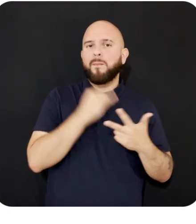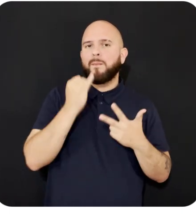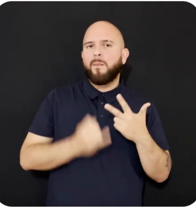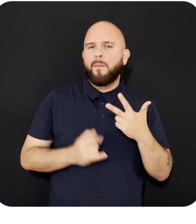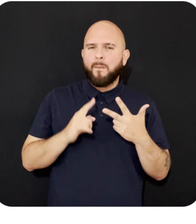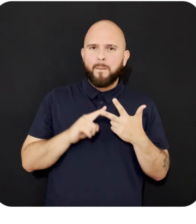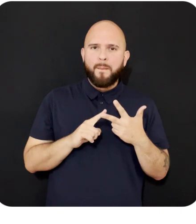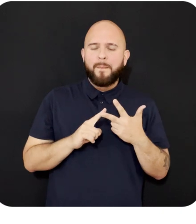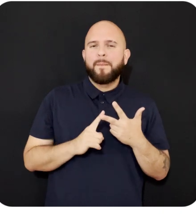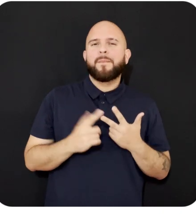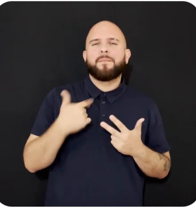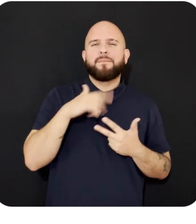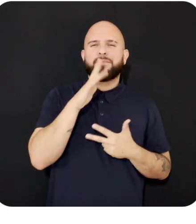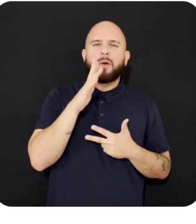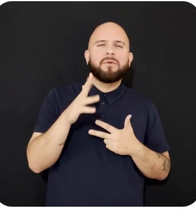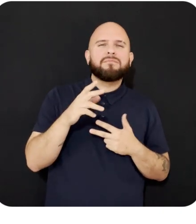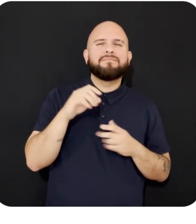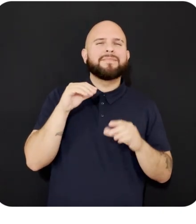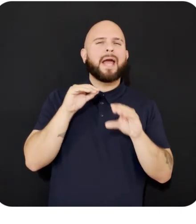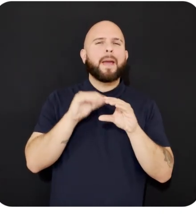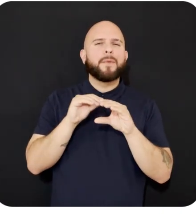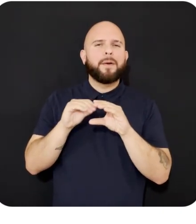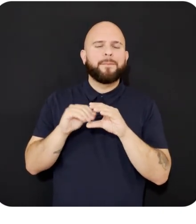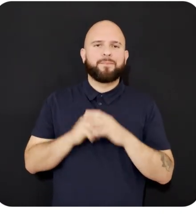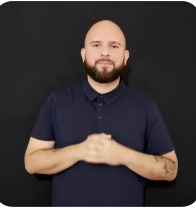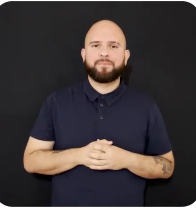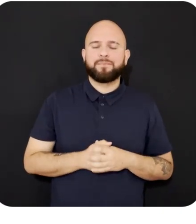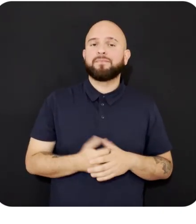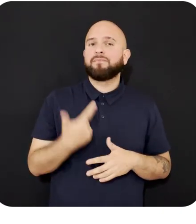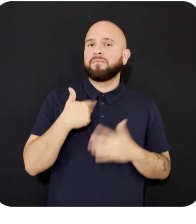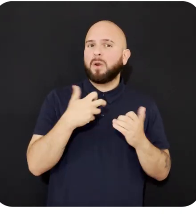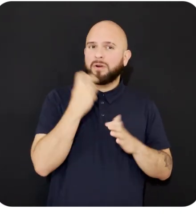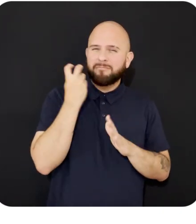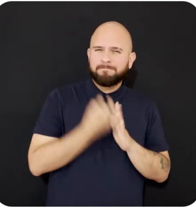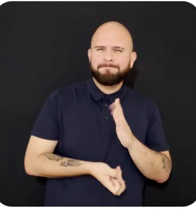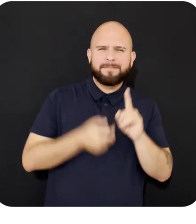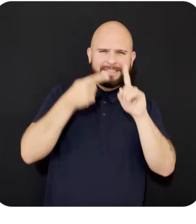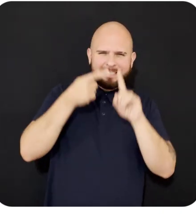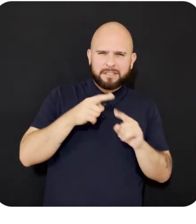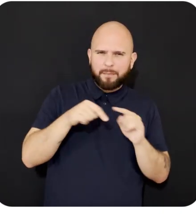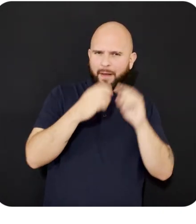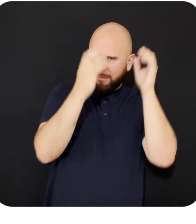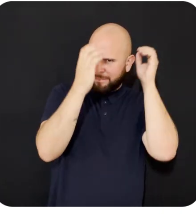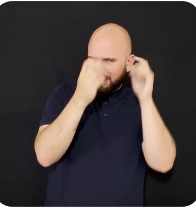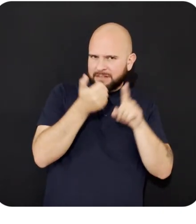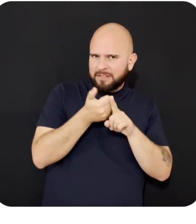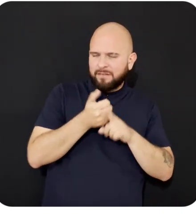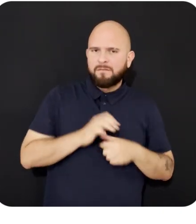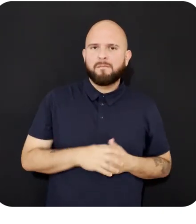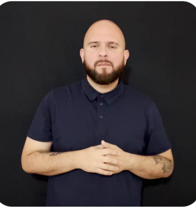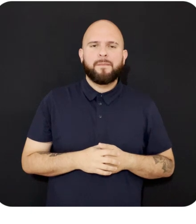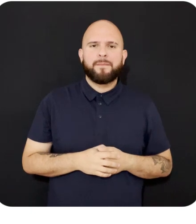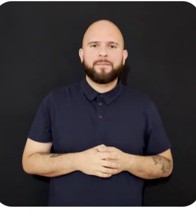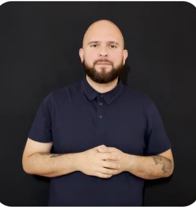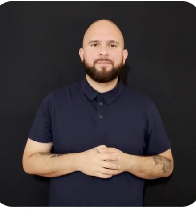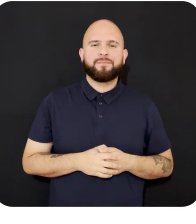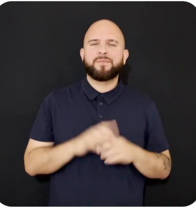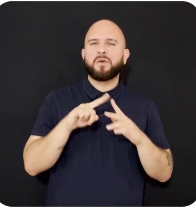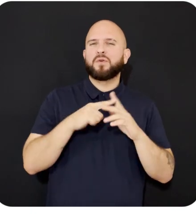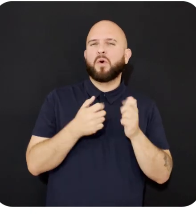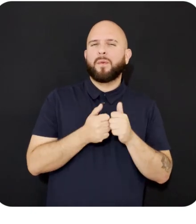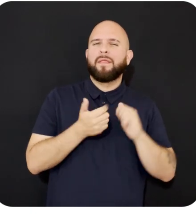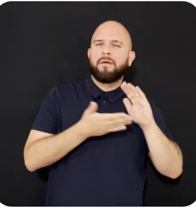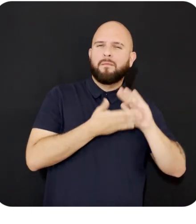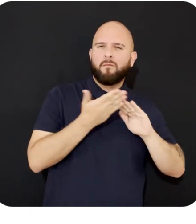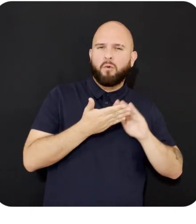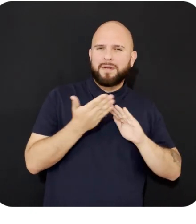And finally, I'll touch on input. So, let's dive into the details about the headset itself. Let's start